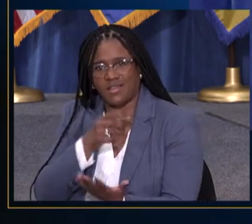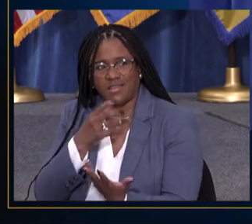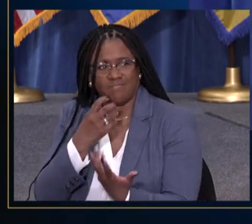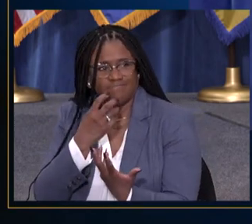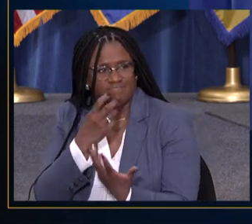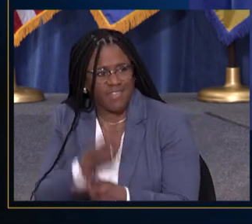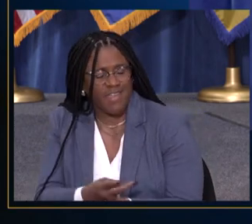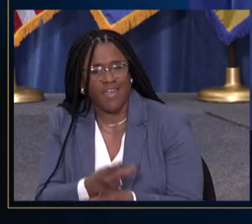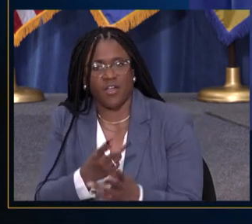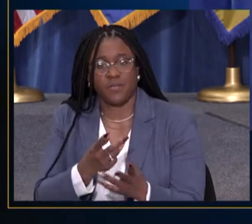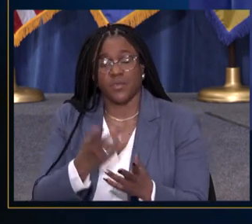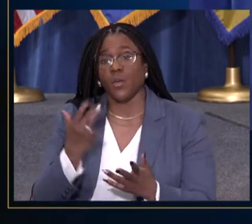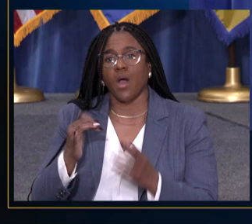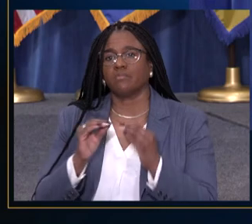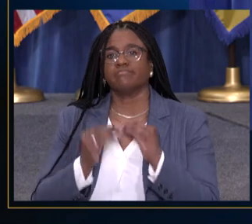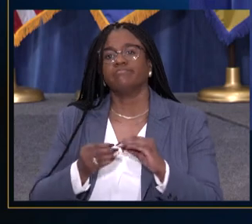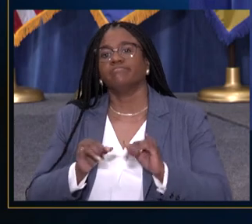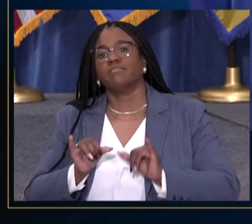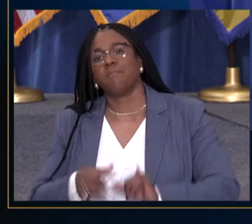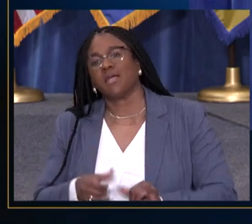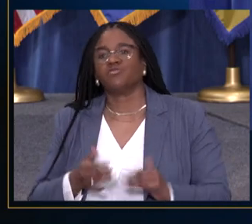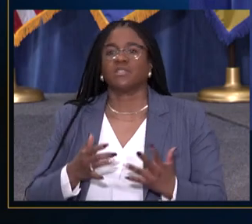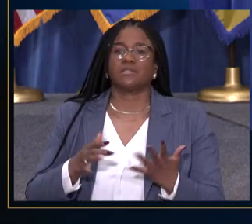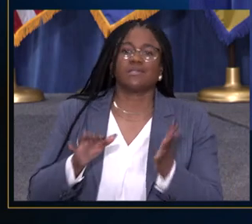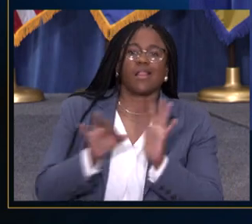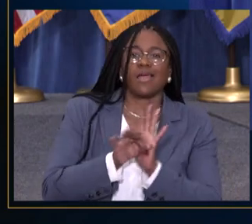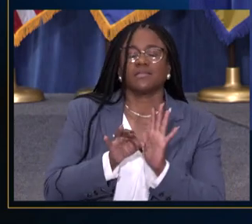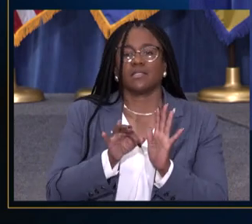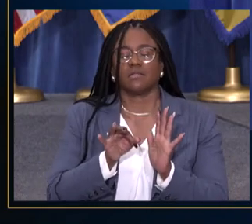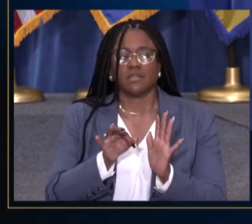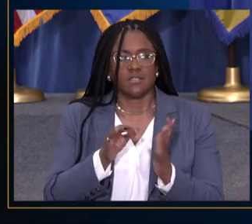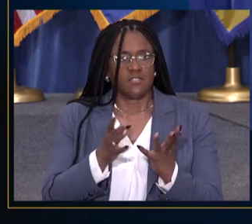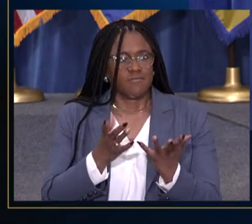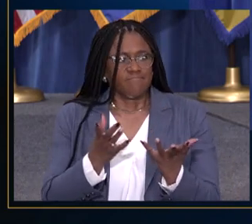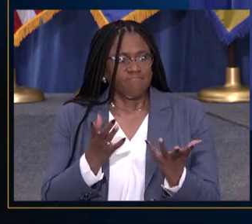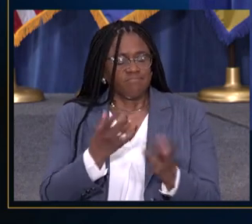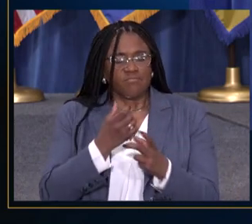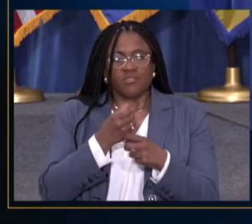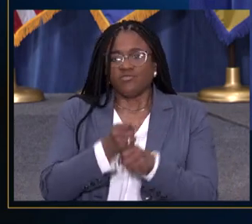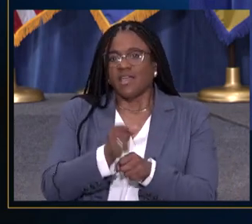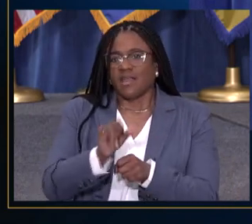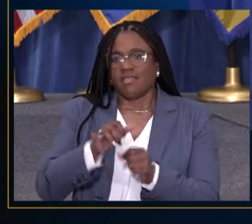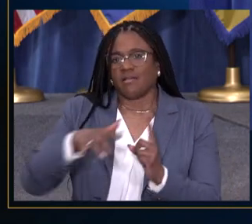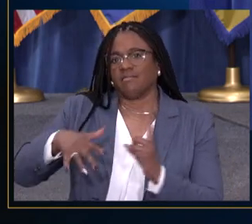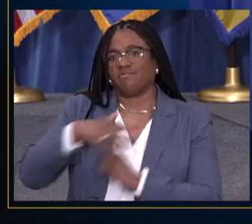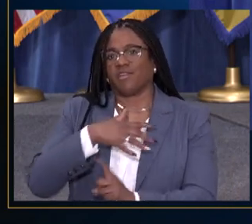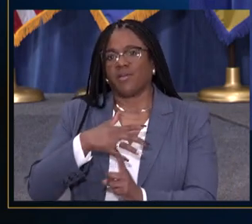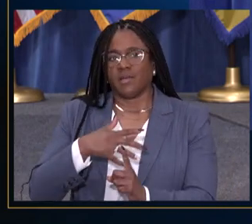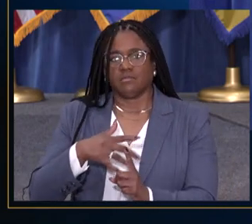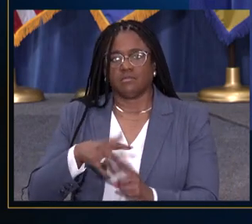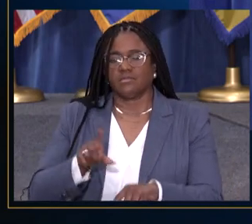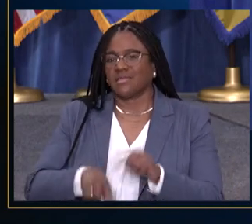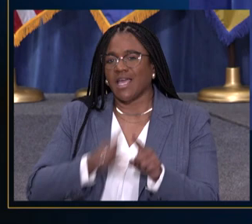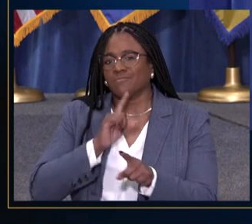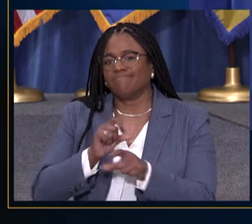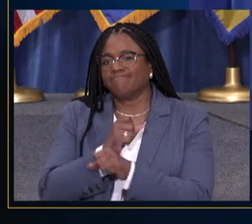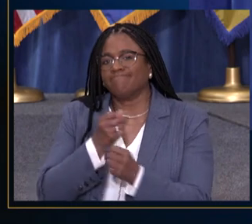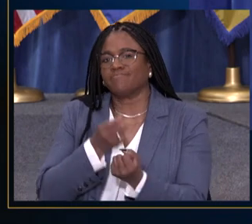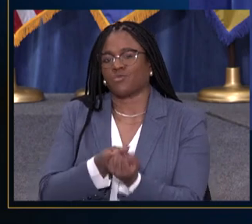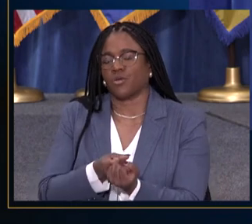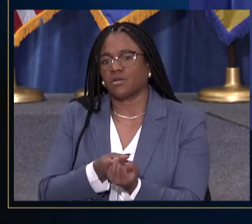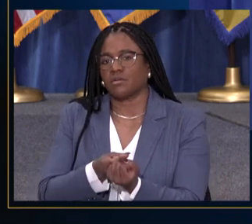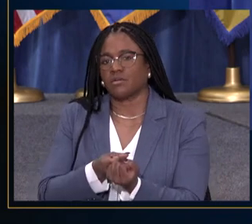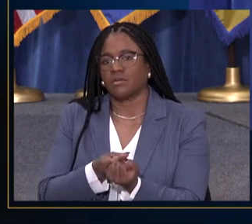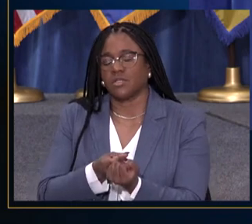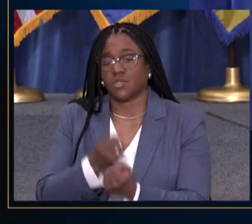because the metrics that are selected are creating an environment where you can't truly support. So when you